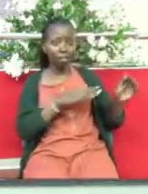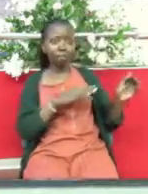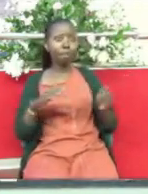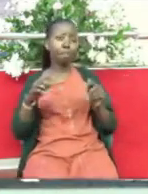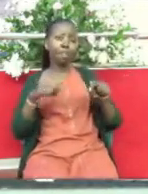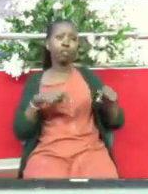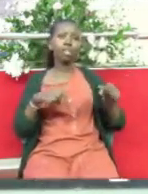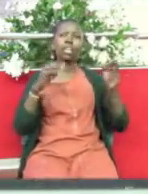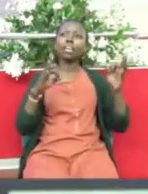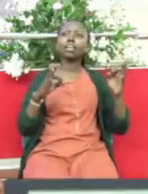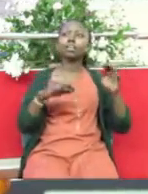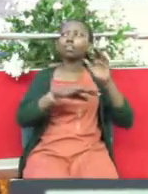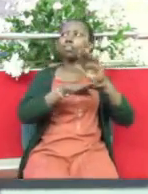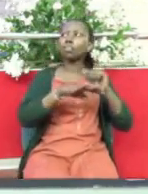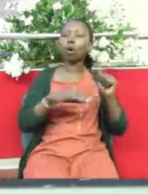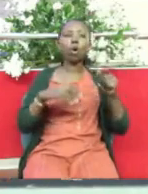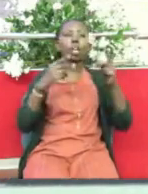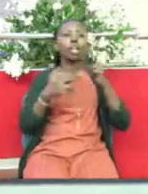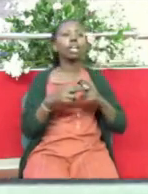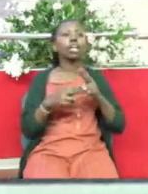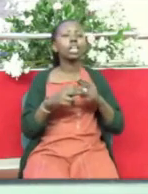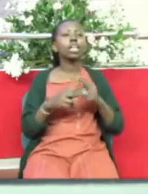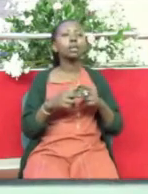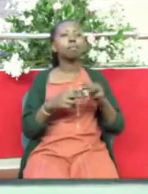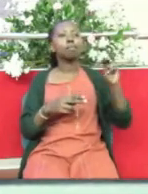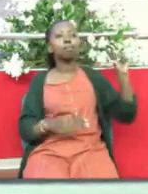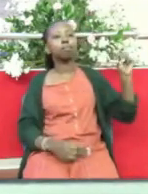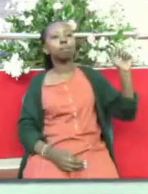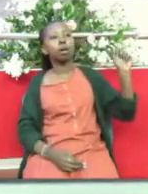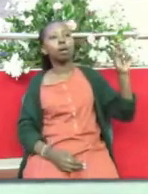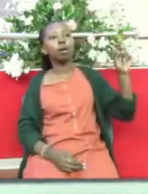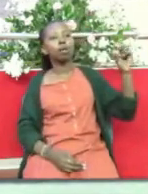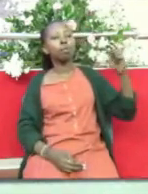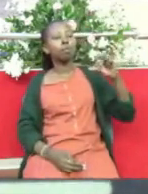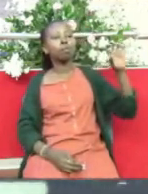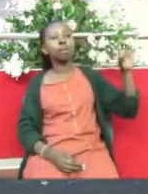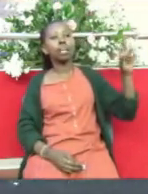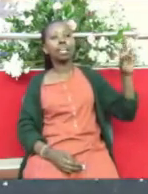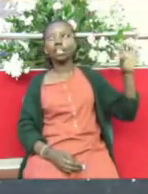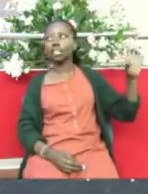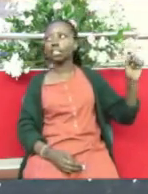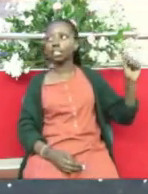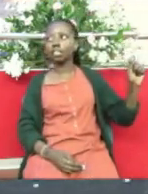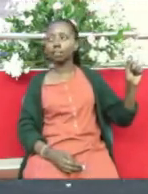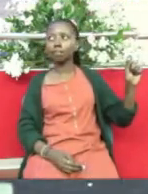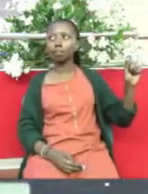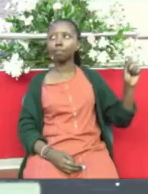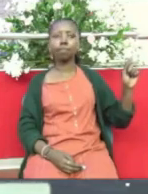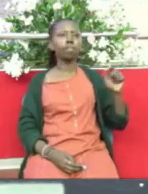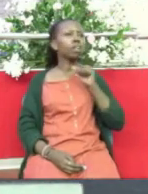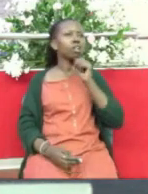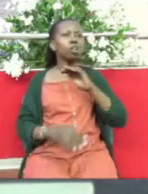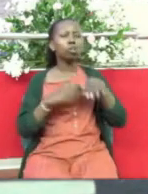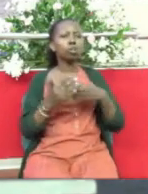call out the name Margaret. Kama leo nikiliita jina Margaret. Not all of us